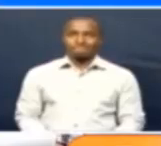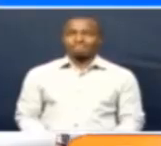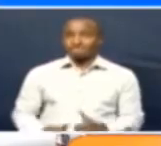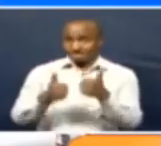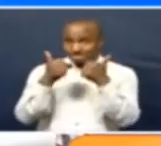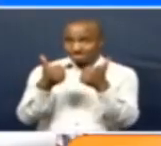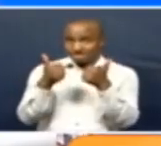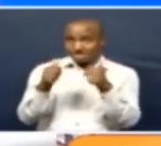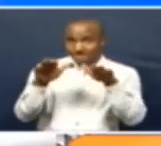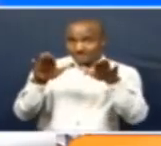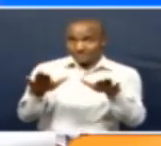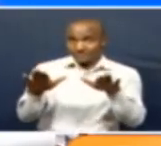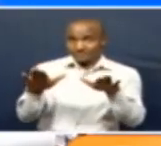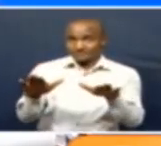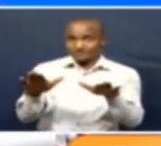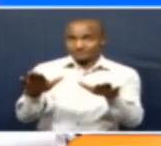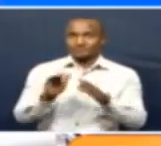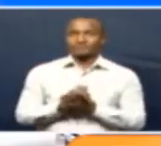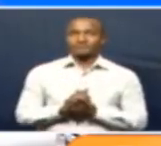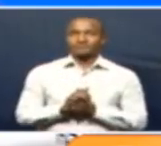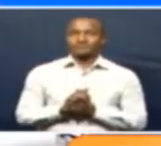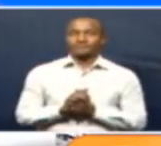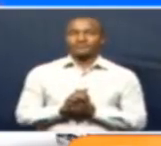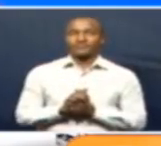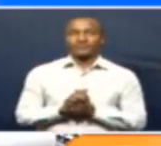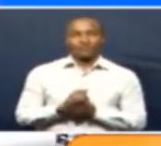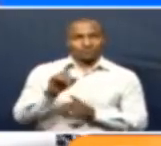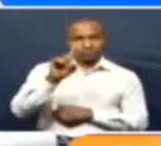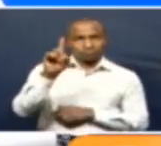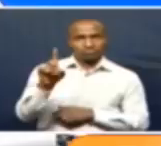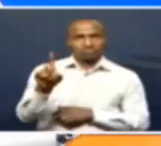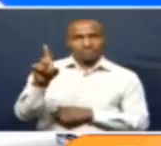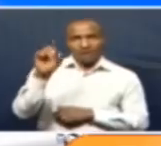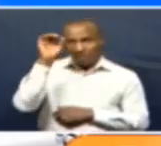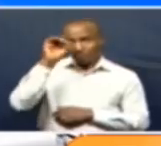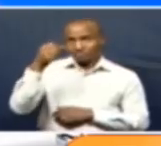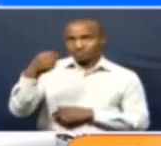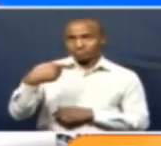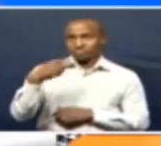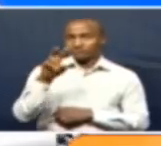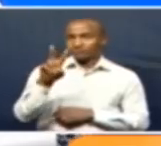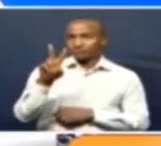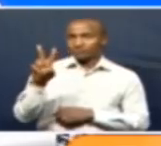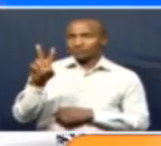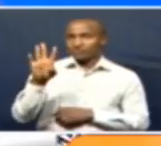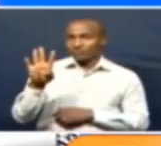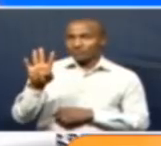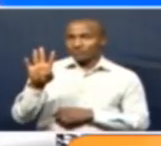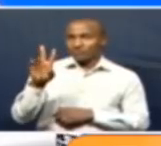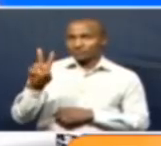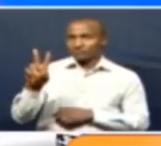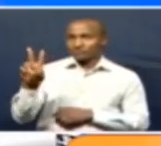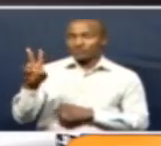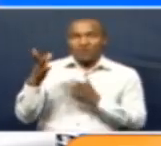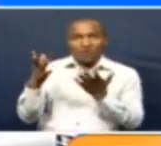My name is Lillian Muli, and this is Citizen Weekend. We ask you to send us your feedback on 22422 or